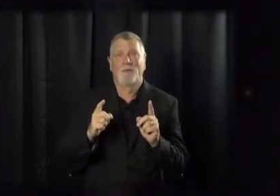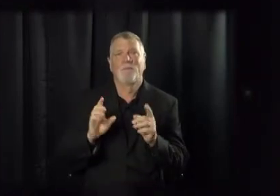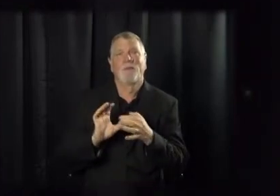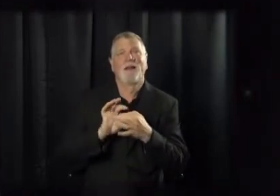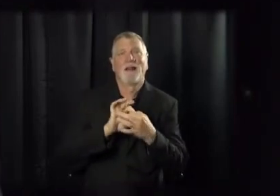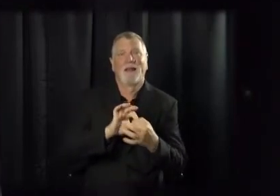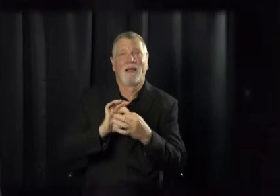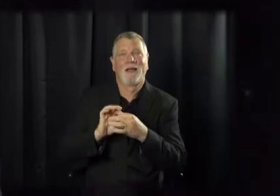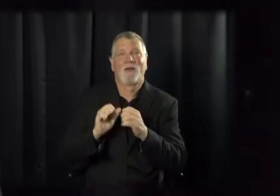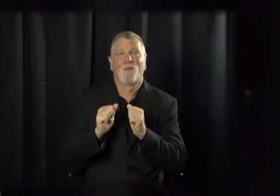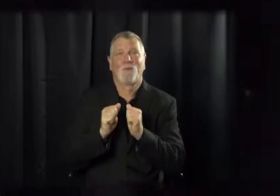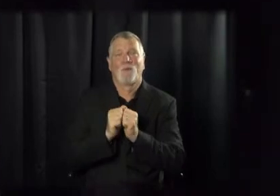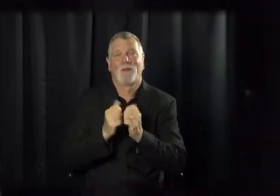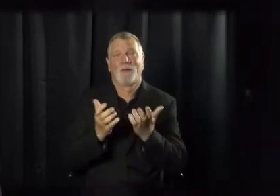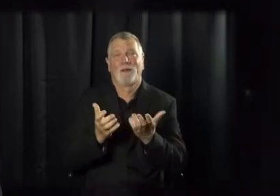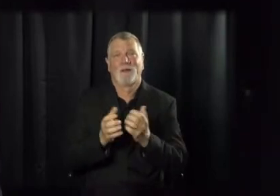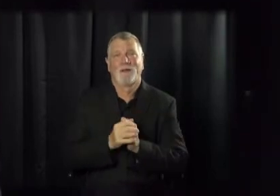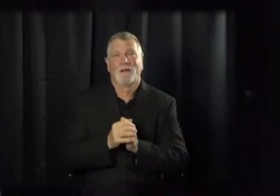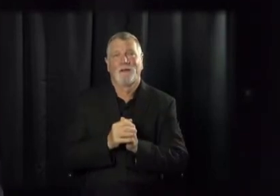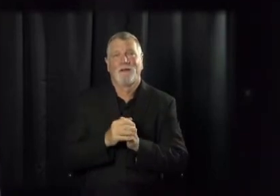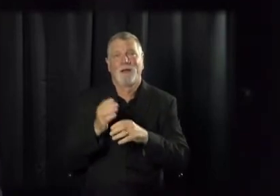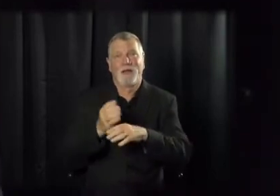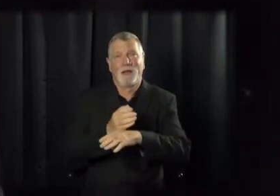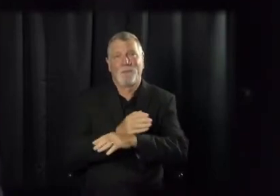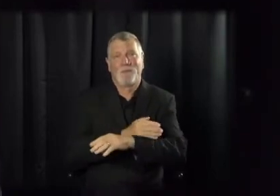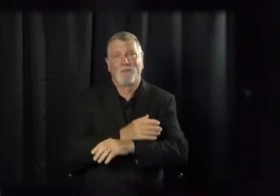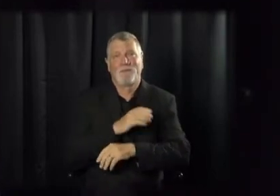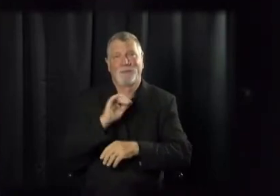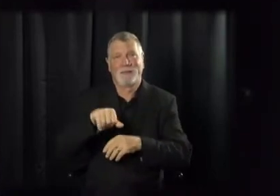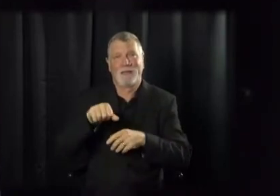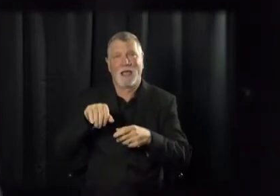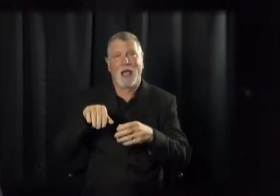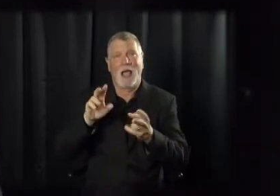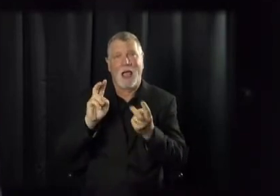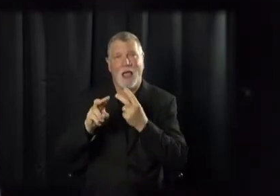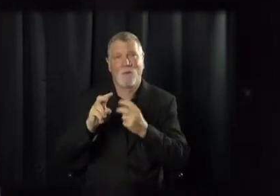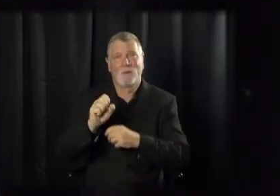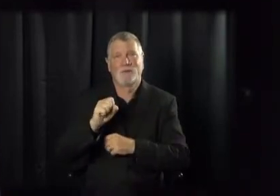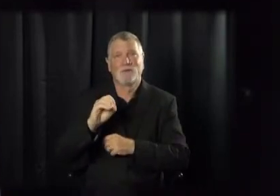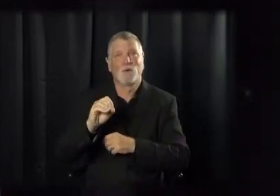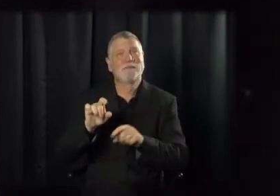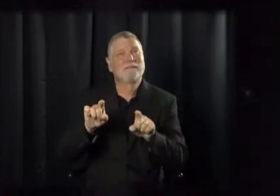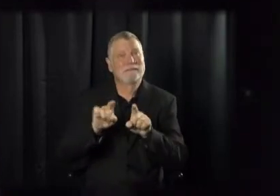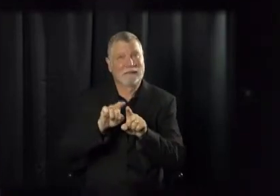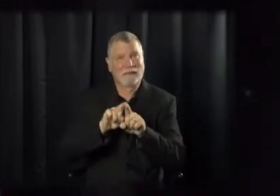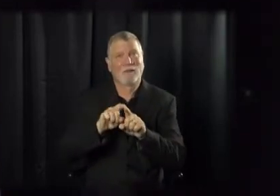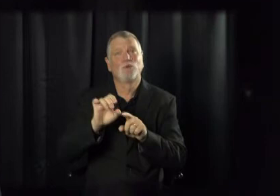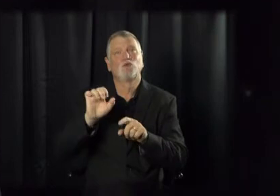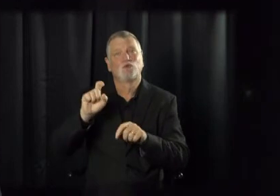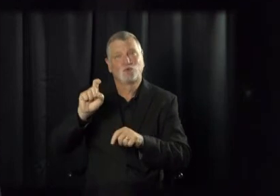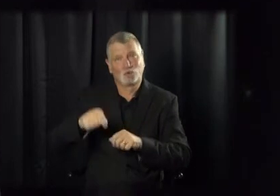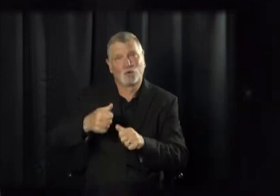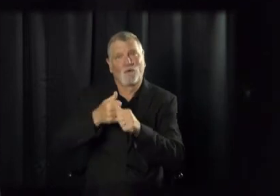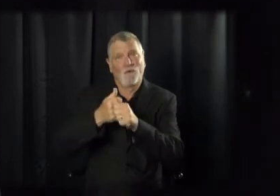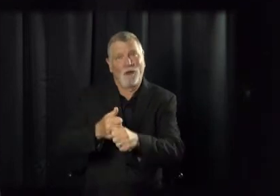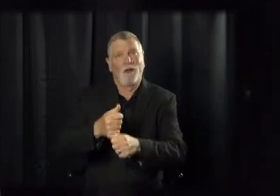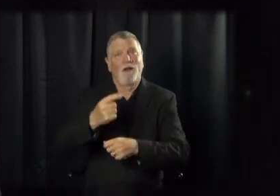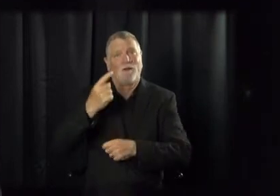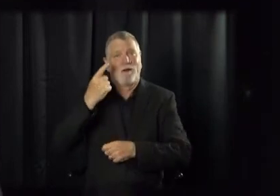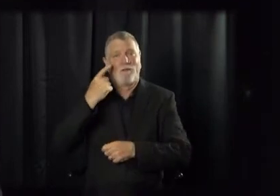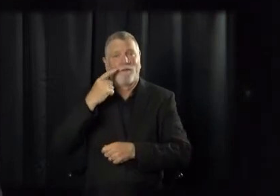tied to improvements in those highways. So the same should apply to